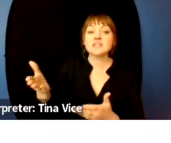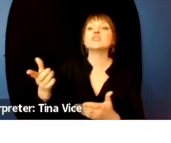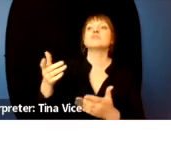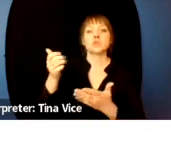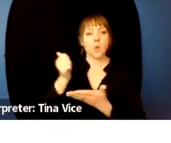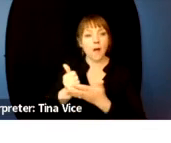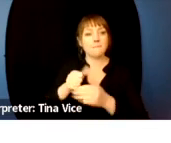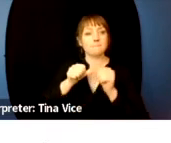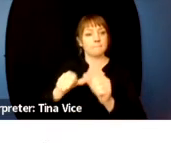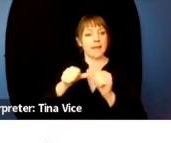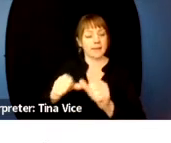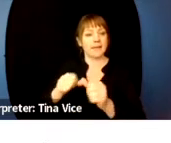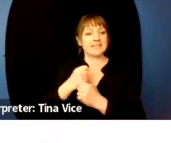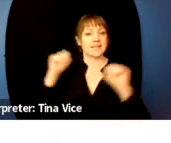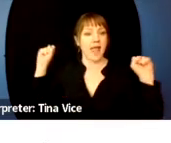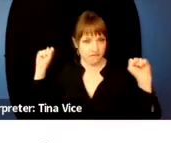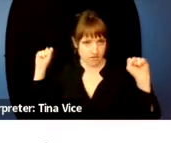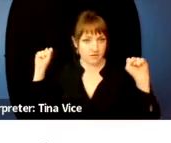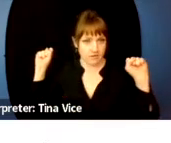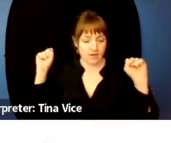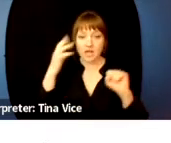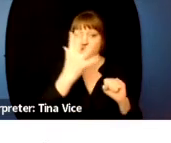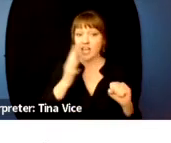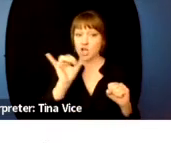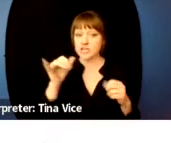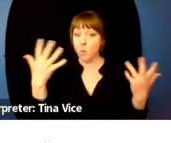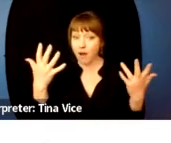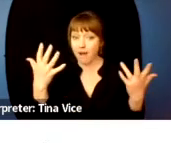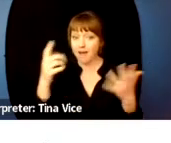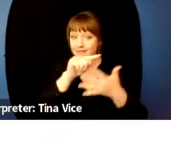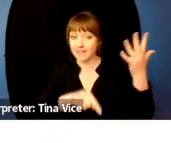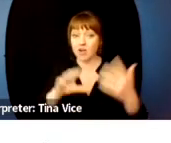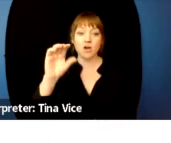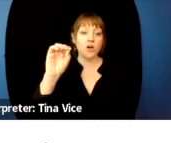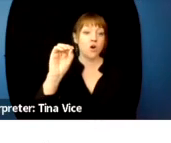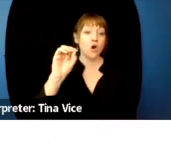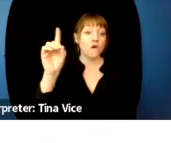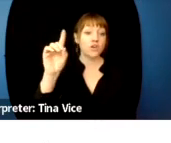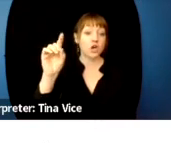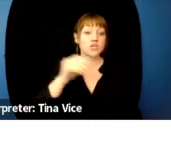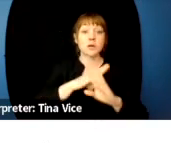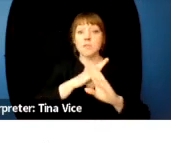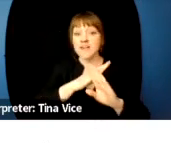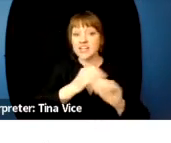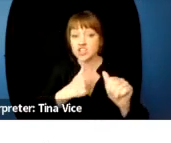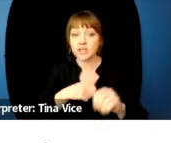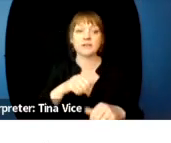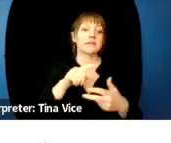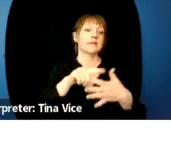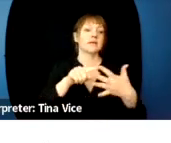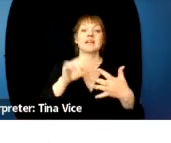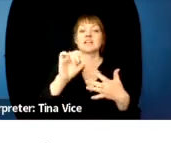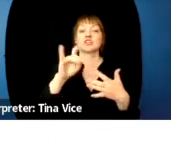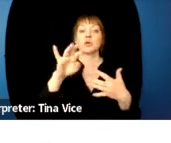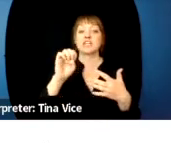So what does that look like? It looks like overdose prevention with naloxone training and education about that. It looks like syringe service